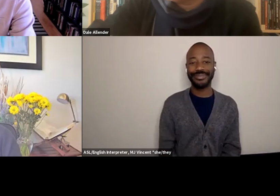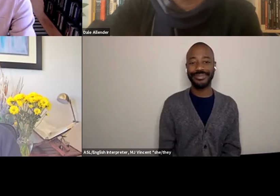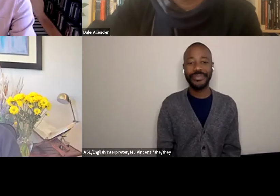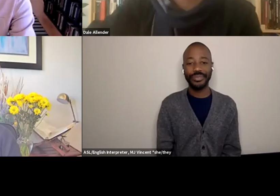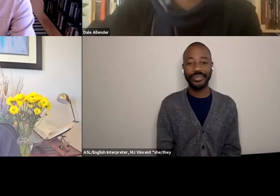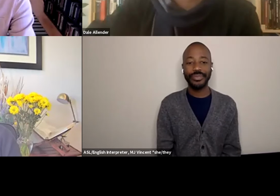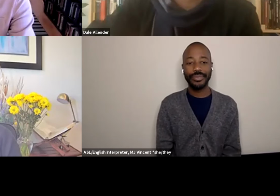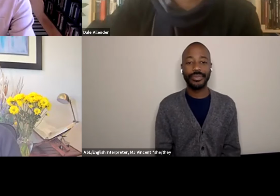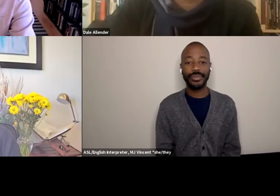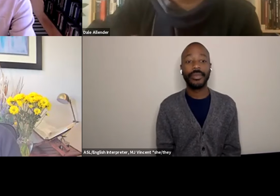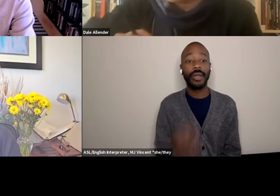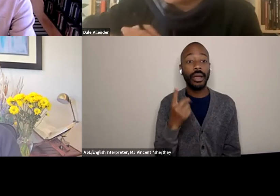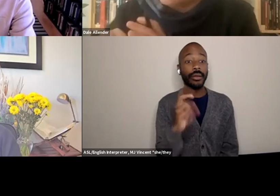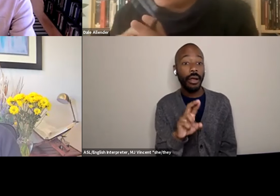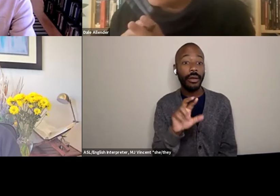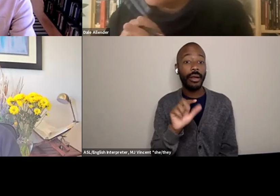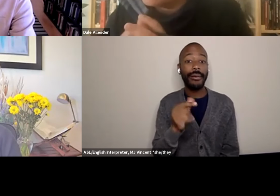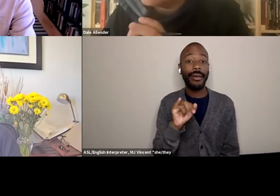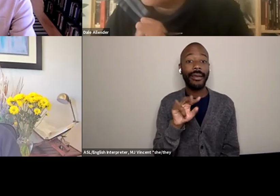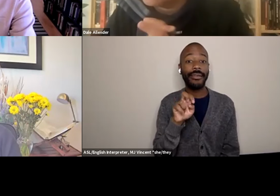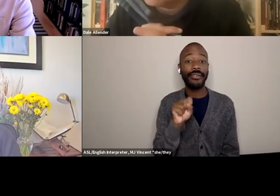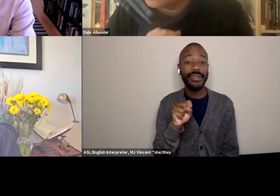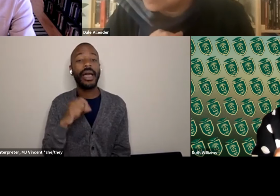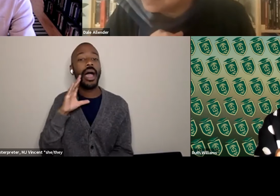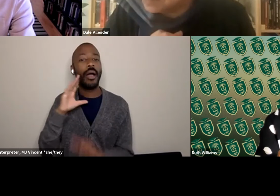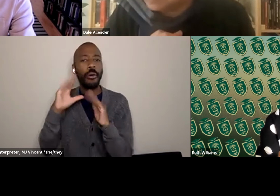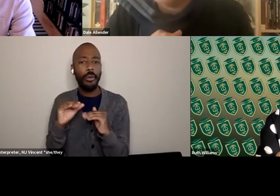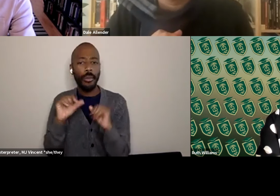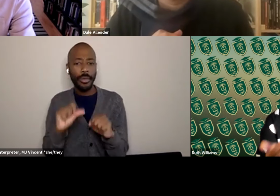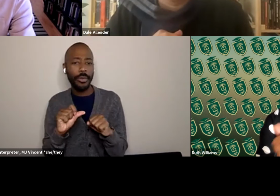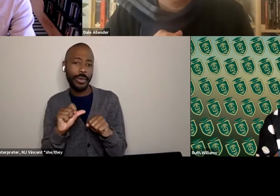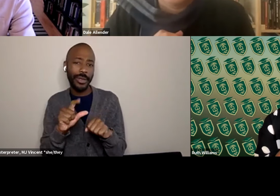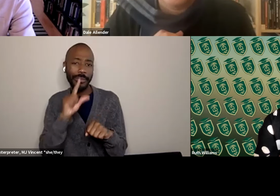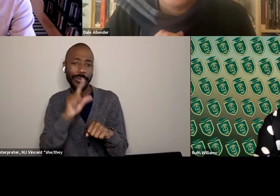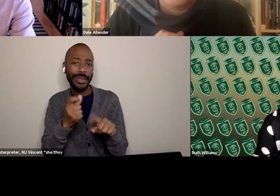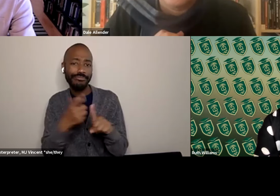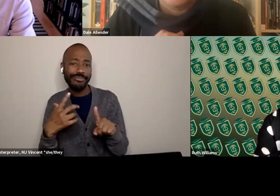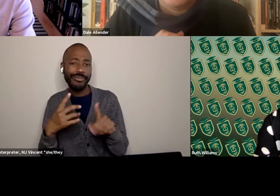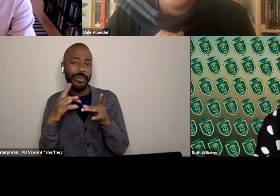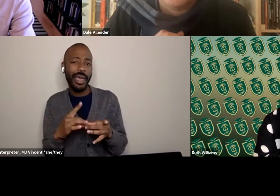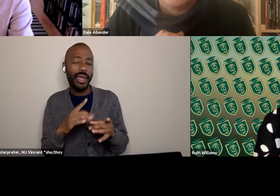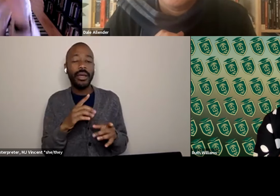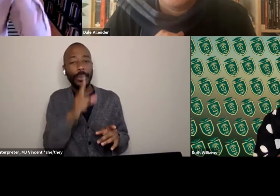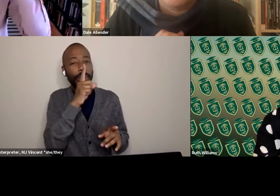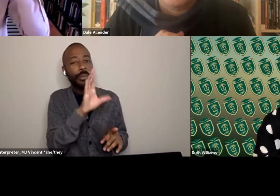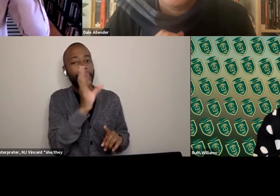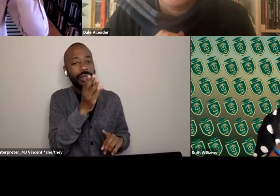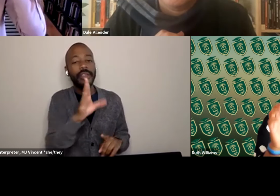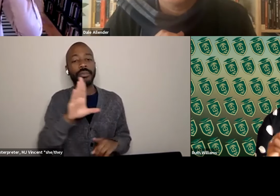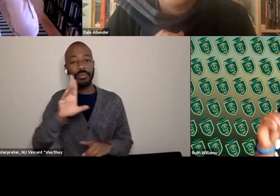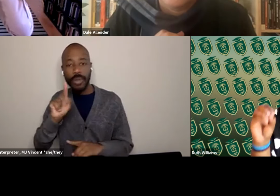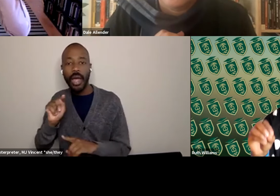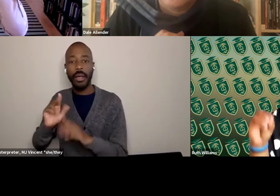Dr. Givens, I'm hoping that you can touch on, not from your presentation, but from the book, the idea of